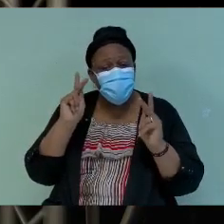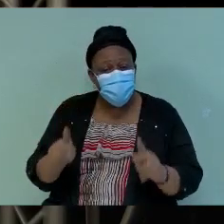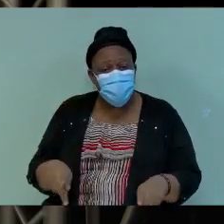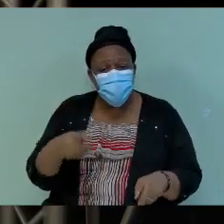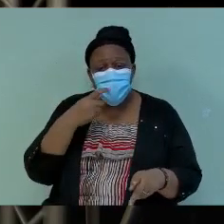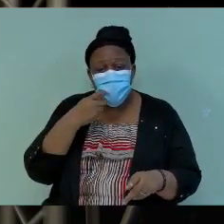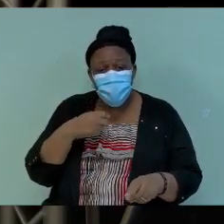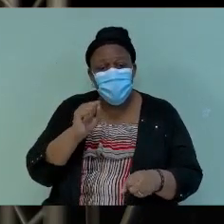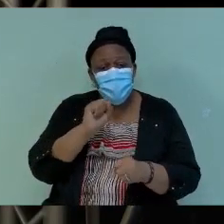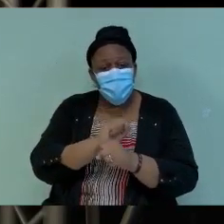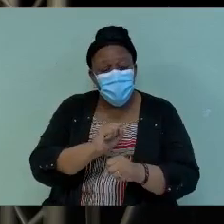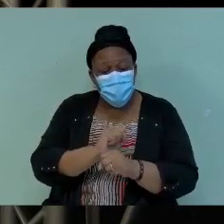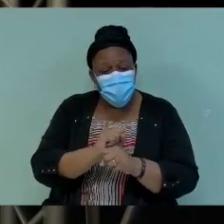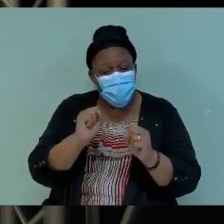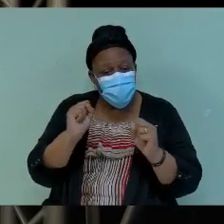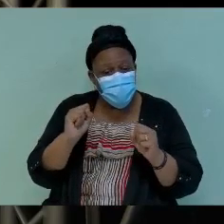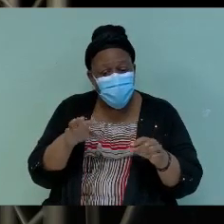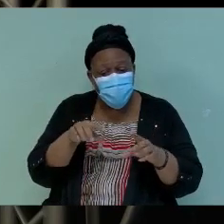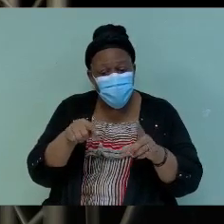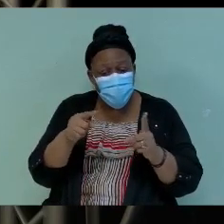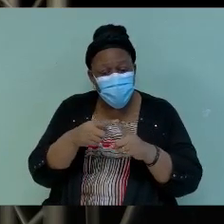job.